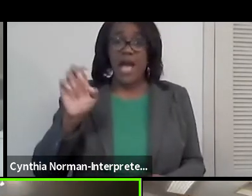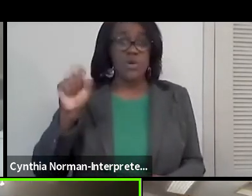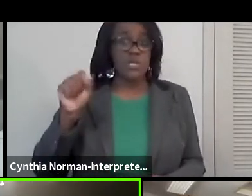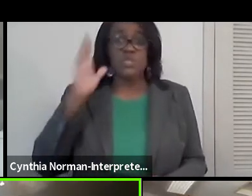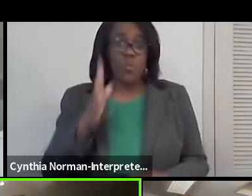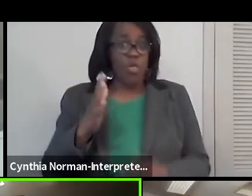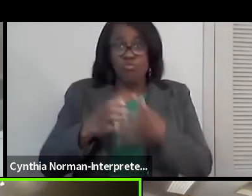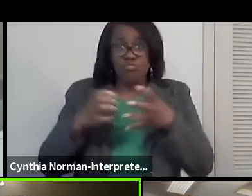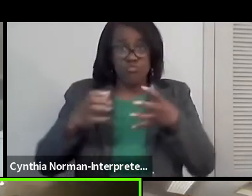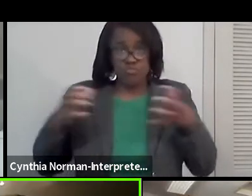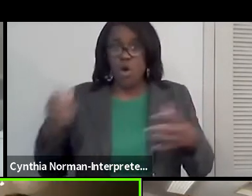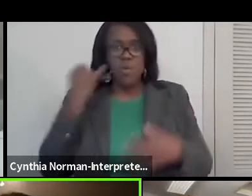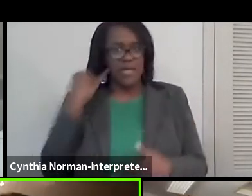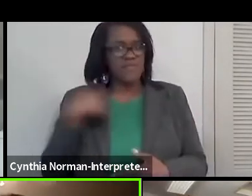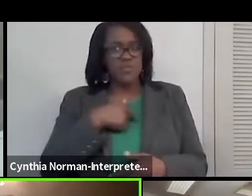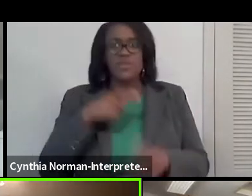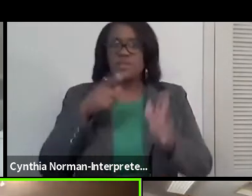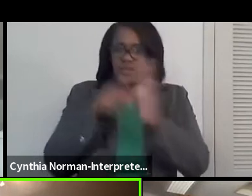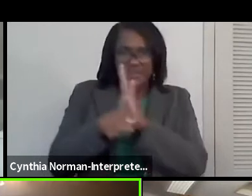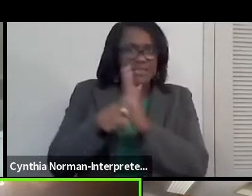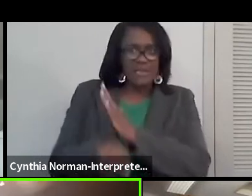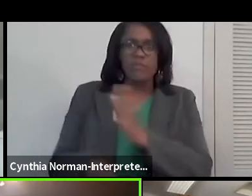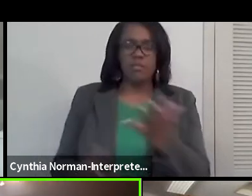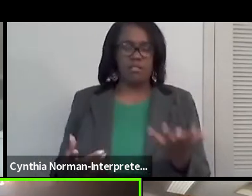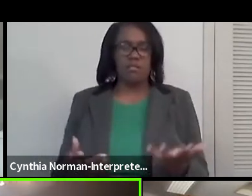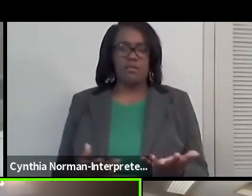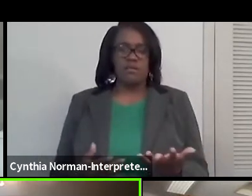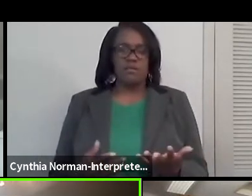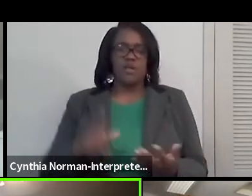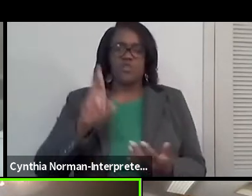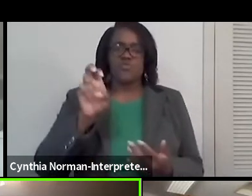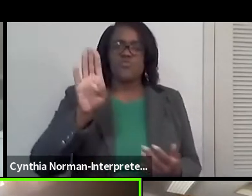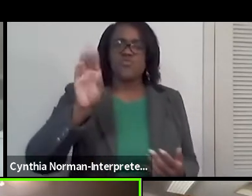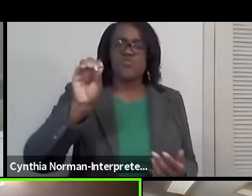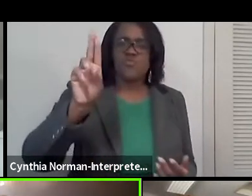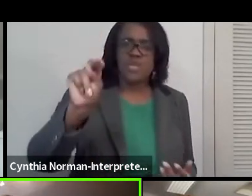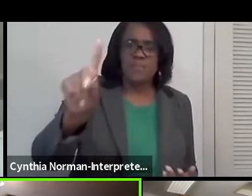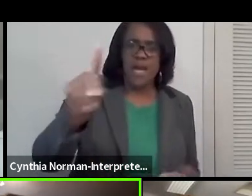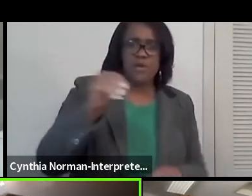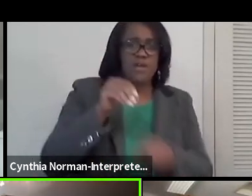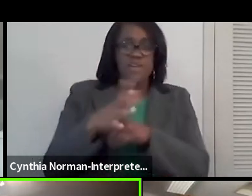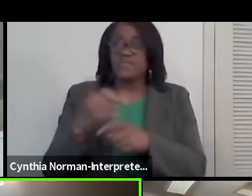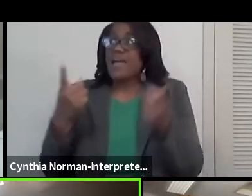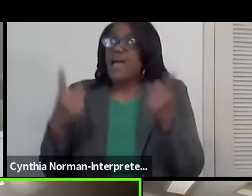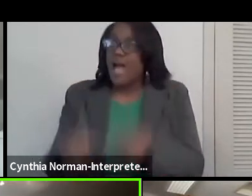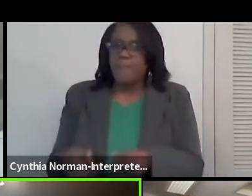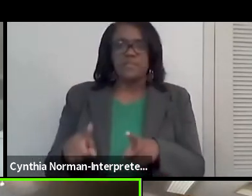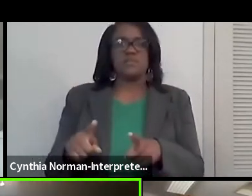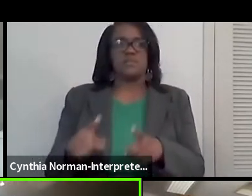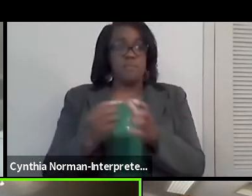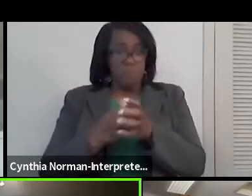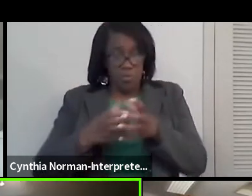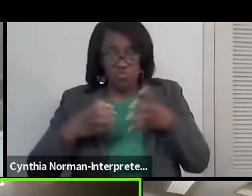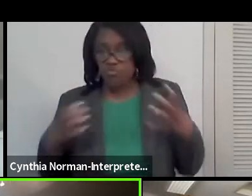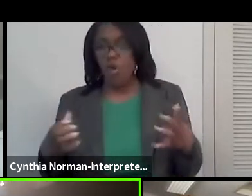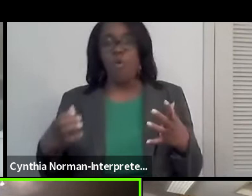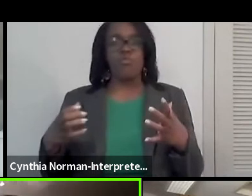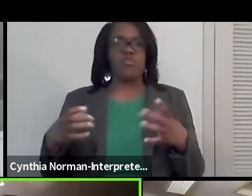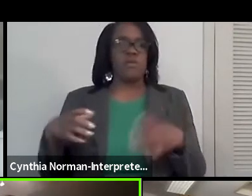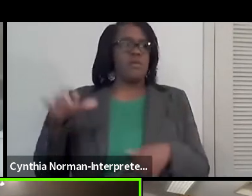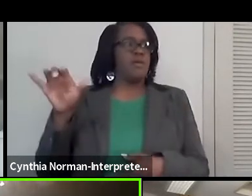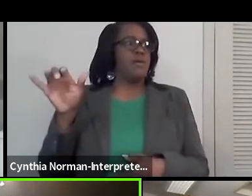keep shooting them down. And this rebound effect happens in more ways than just population growth, but also in terms